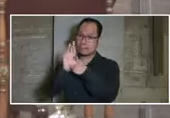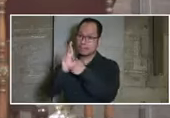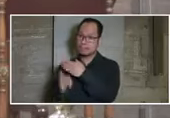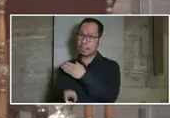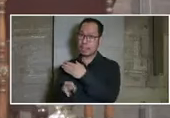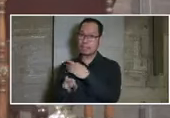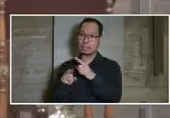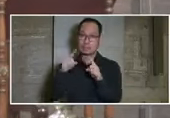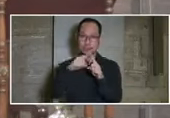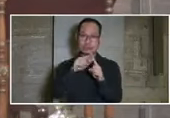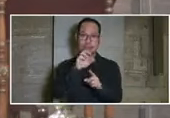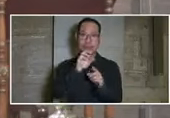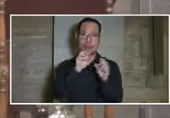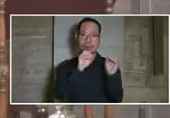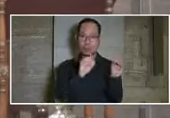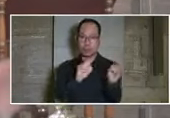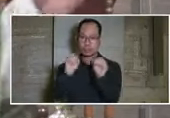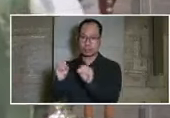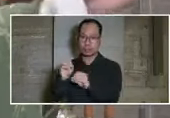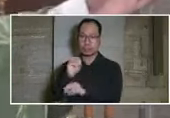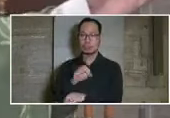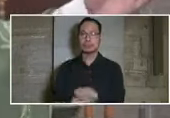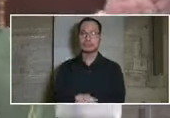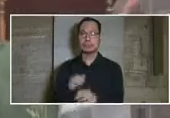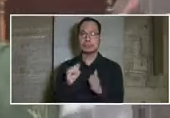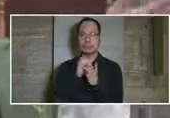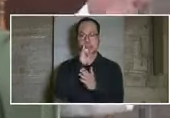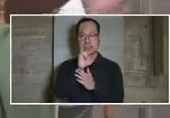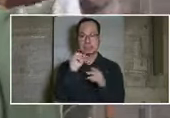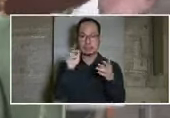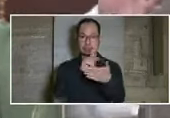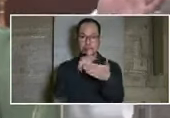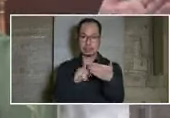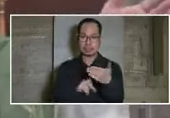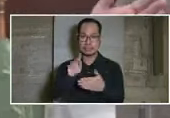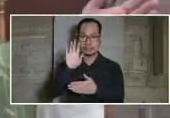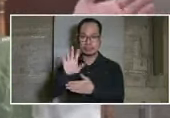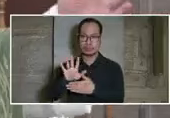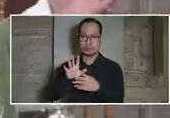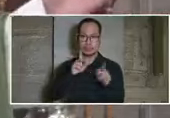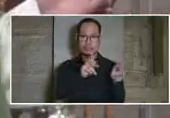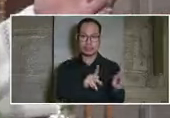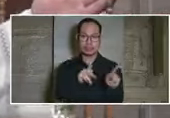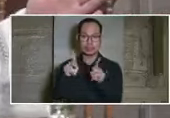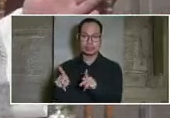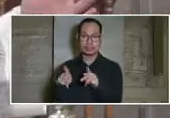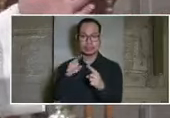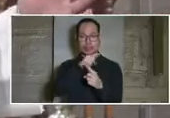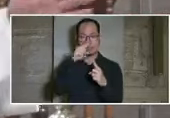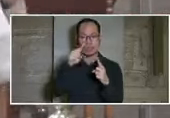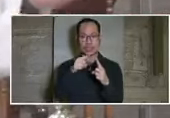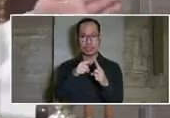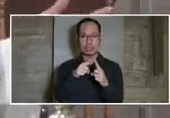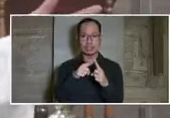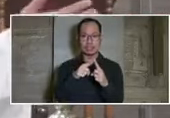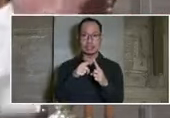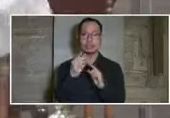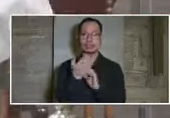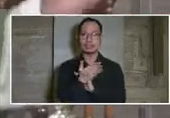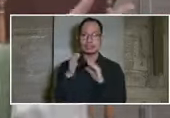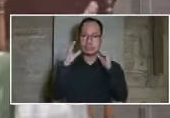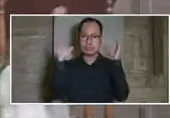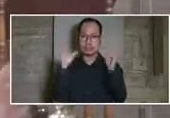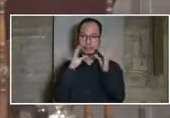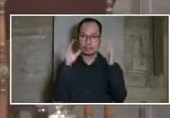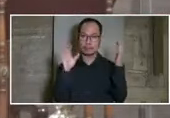to order. And that is part of your whole preparation when you celebrate or